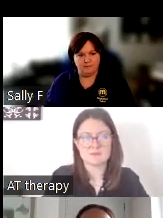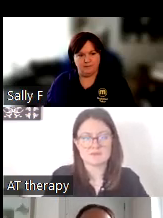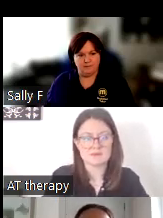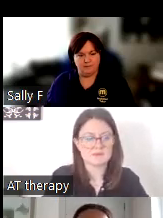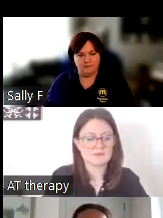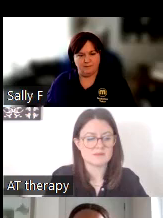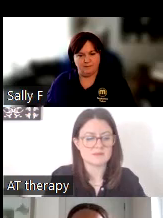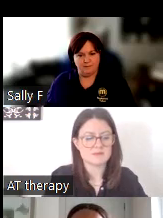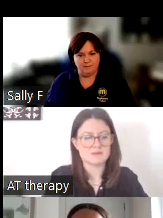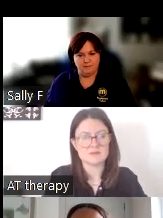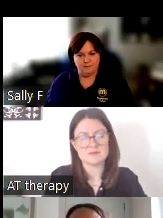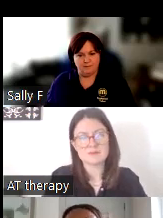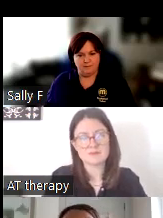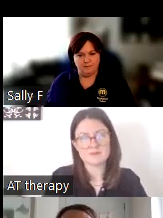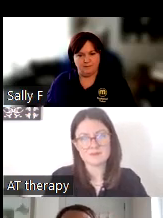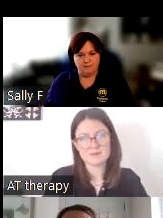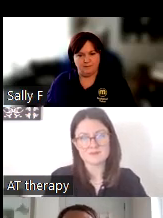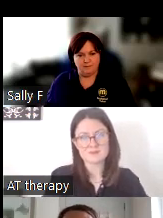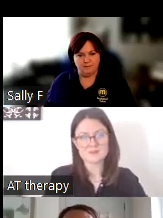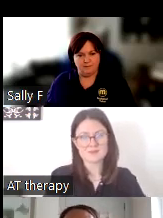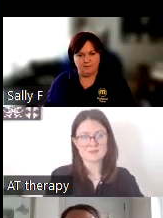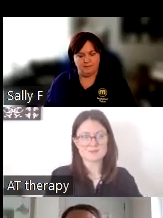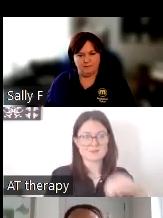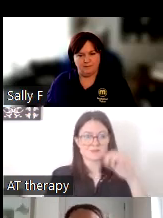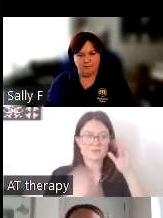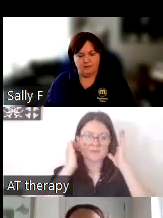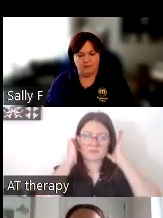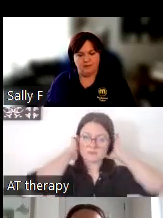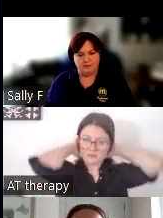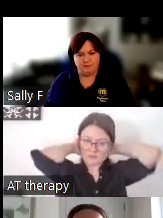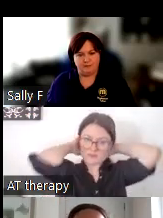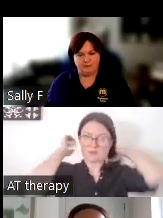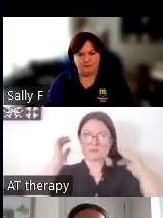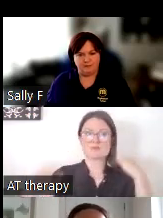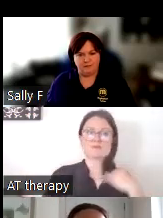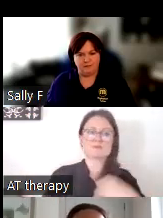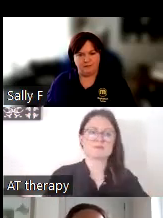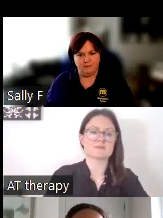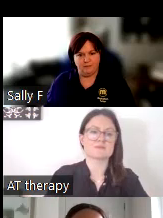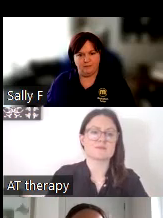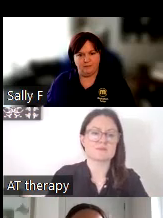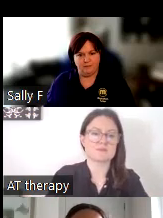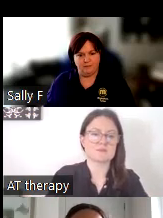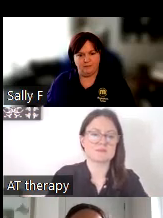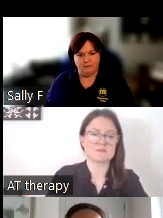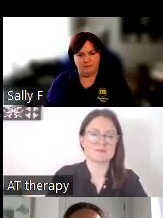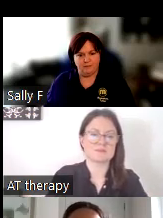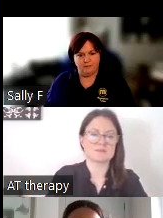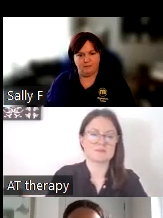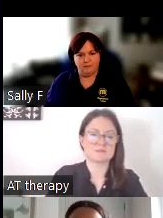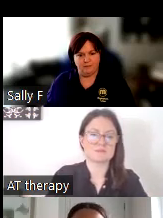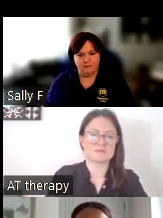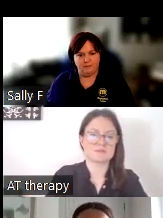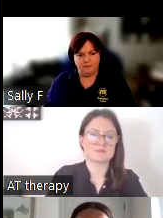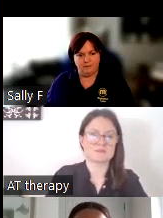part of a sentence has got a different colour, and you can also introduce signs to go along with each of those. So next on